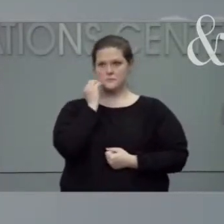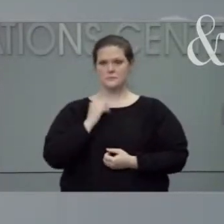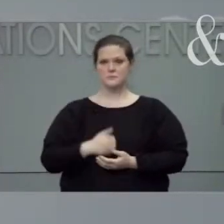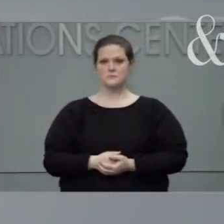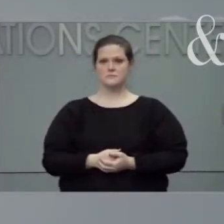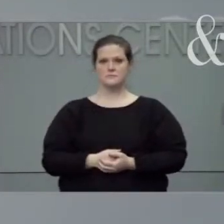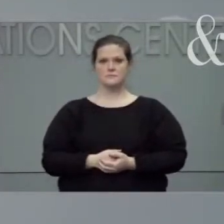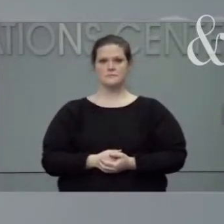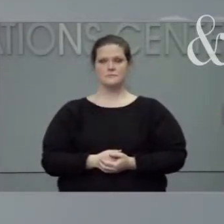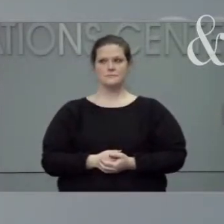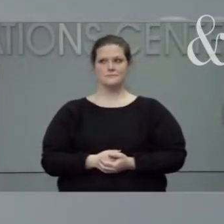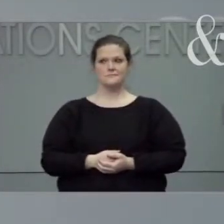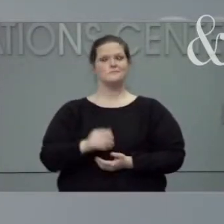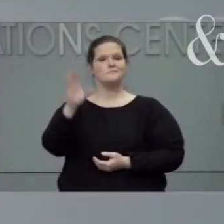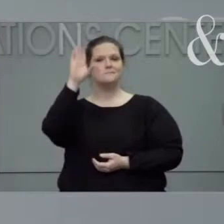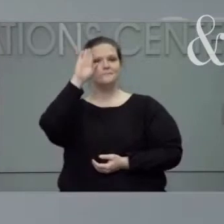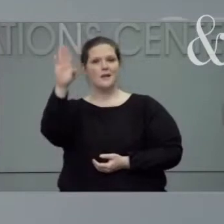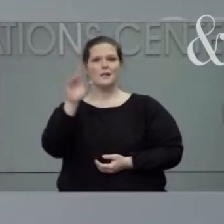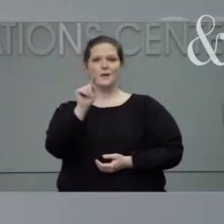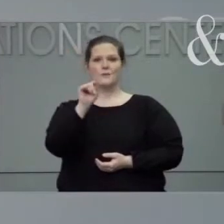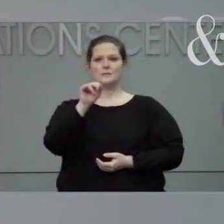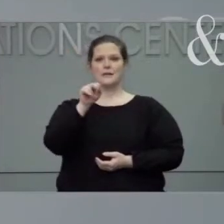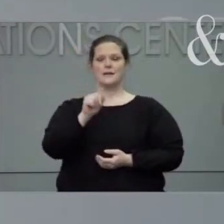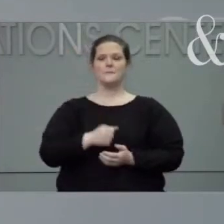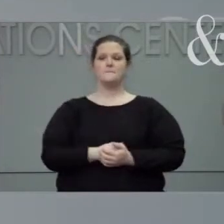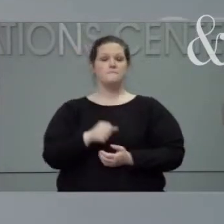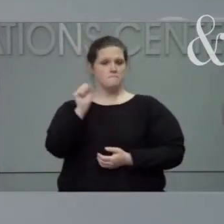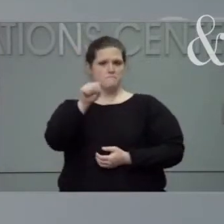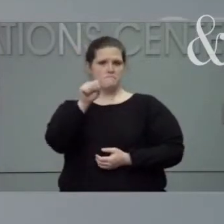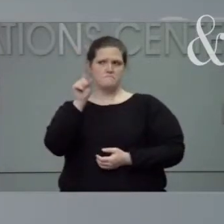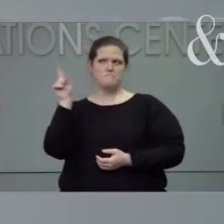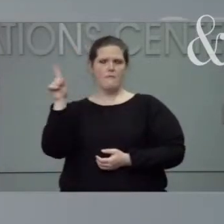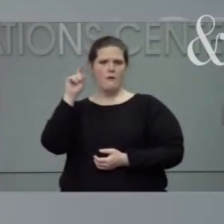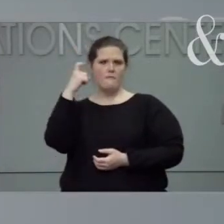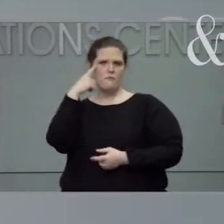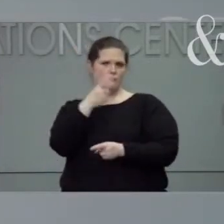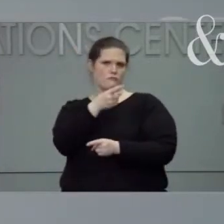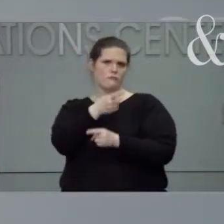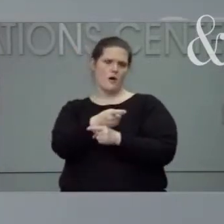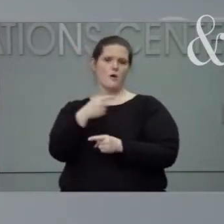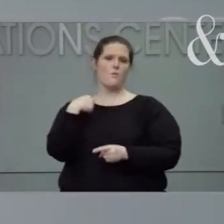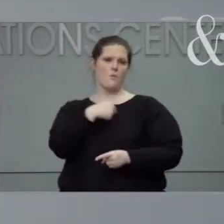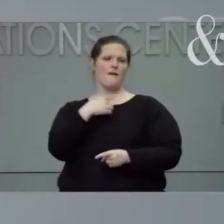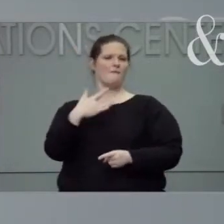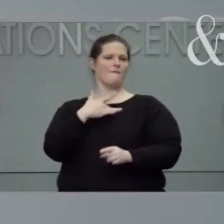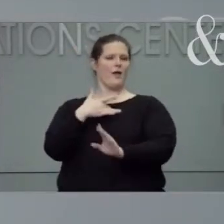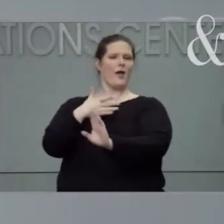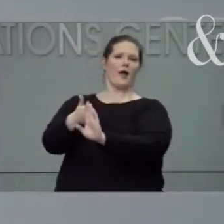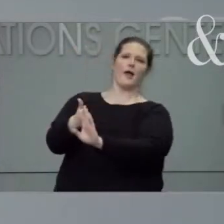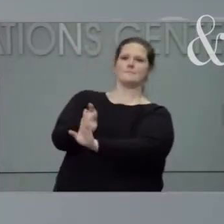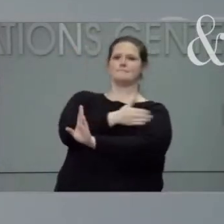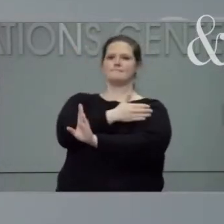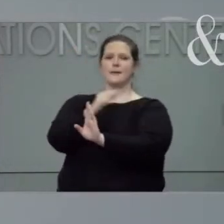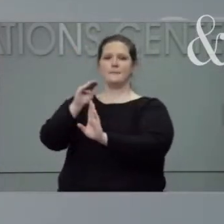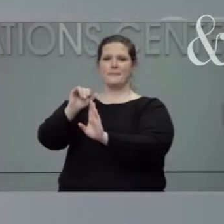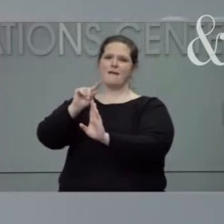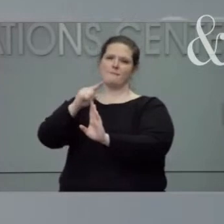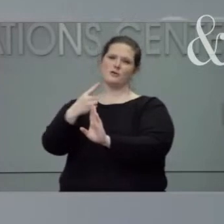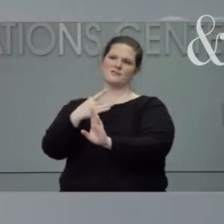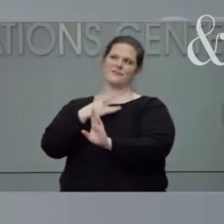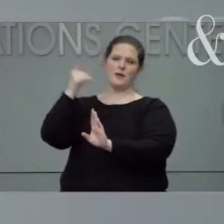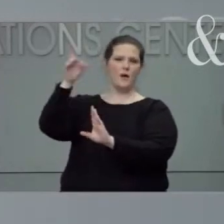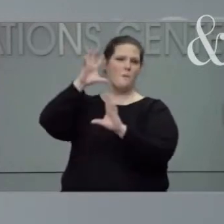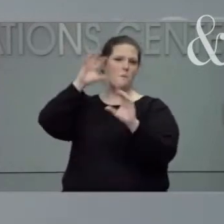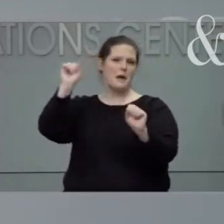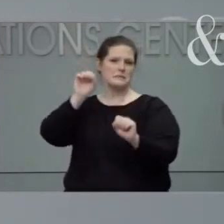Hi, Tina. As the governor said, yes, we do think that we will, well within the May 1st timeline that President Biden laid out, be able to